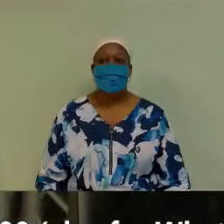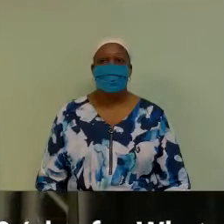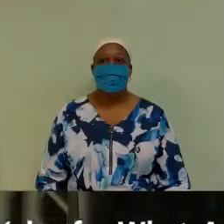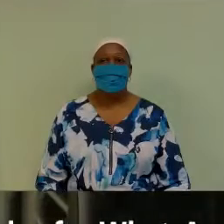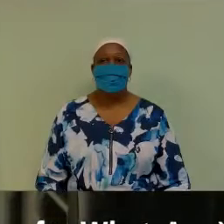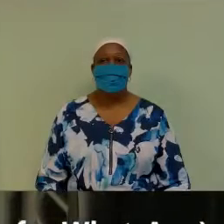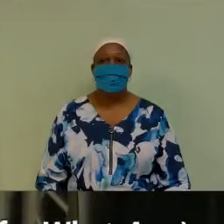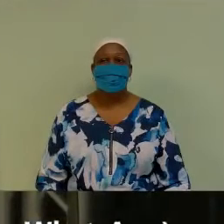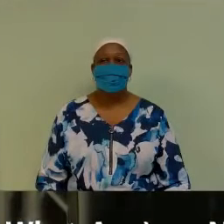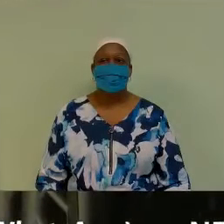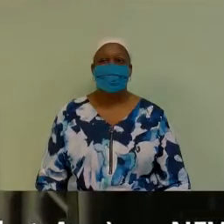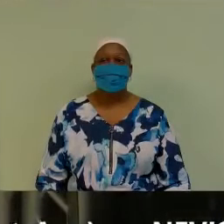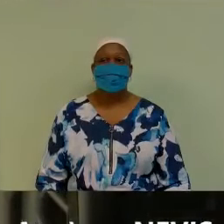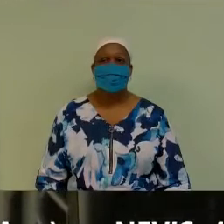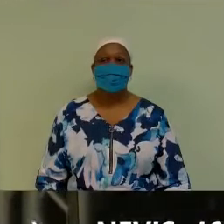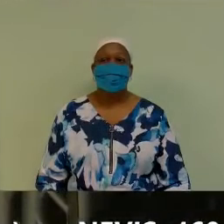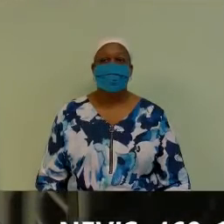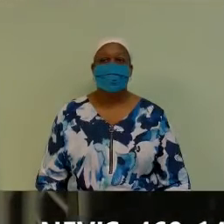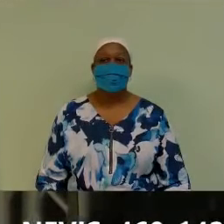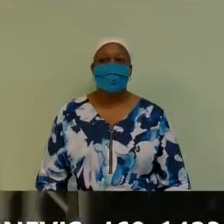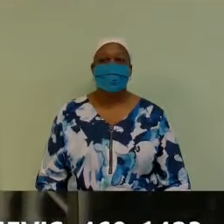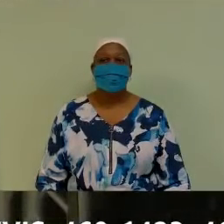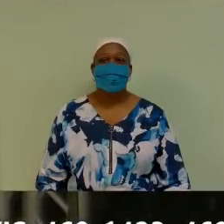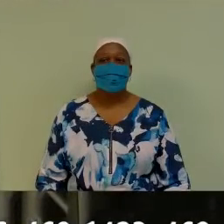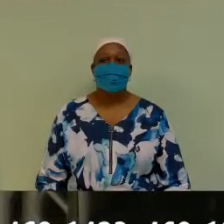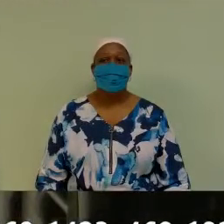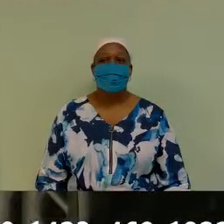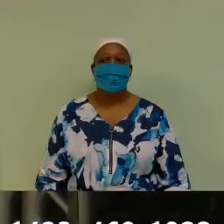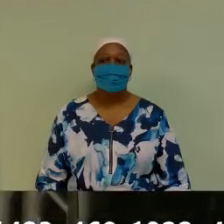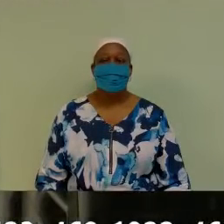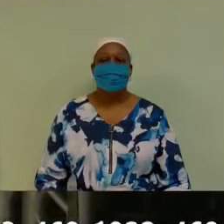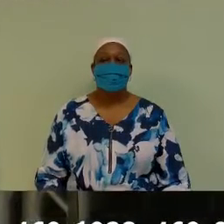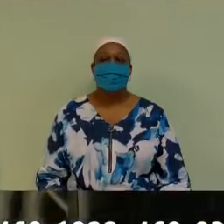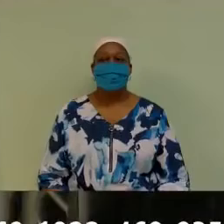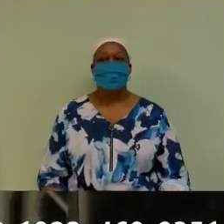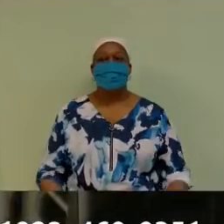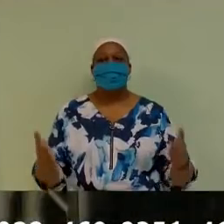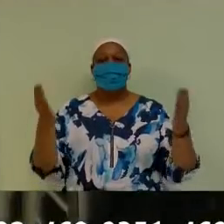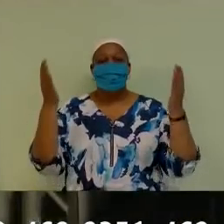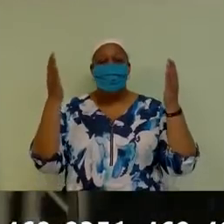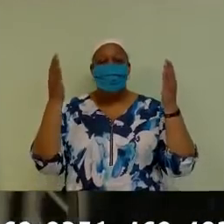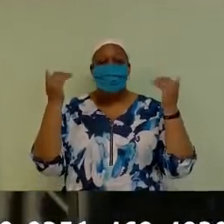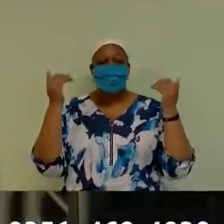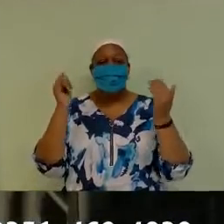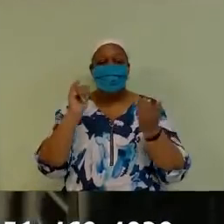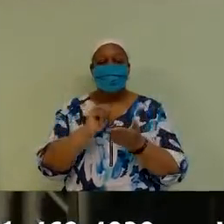Mr. Williams, I really hope you would not have asked me such a question in public.